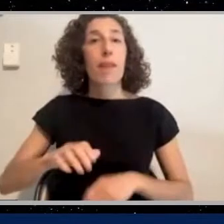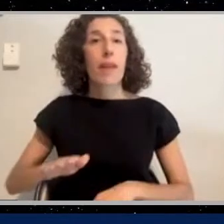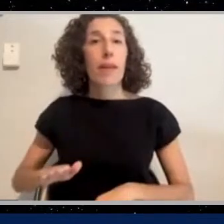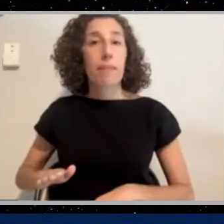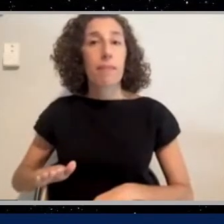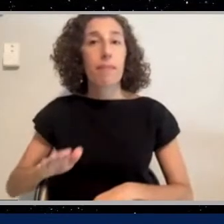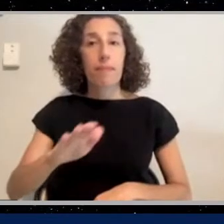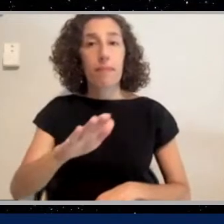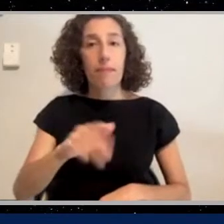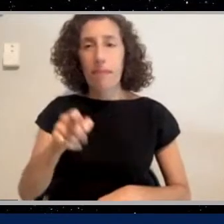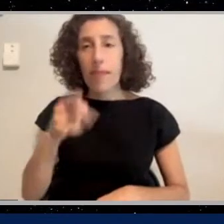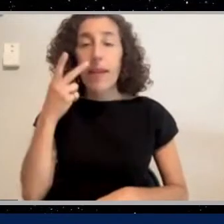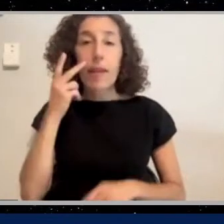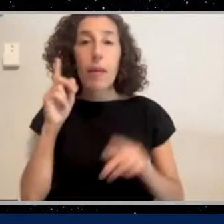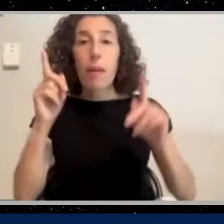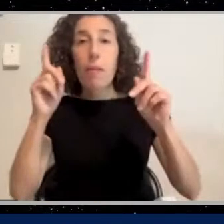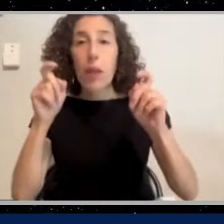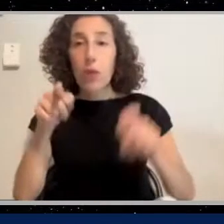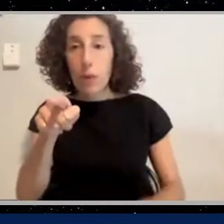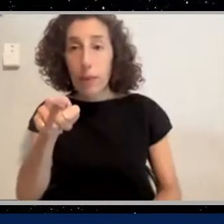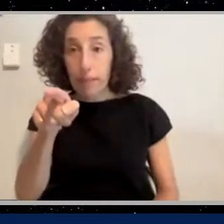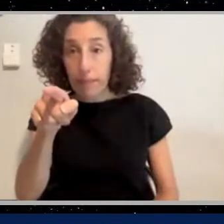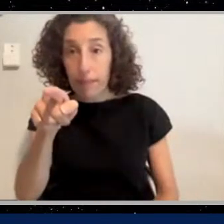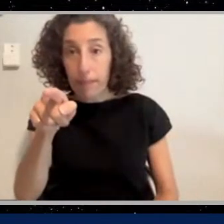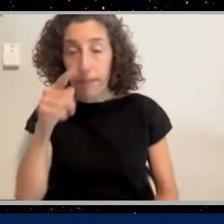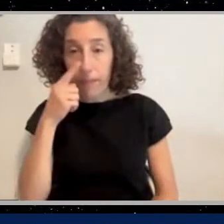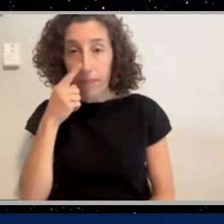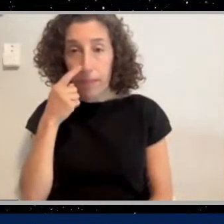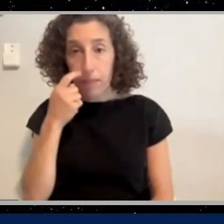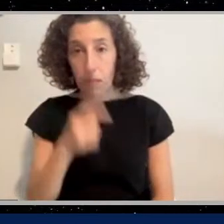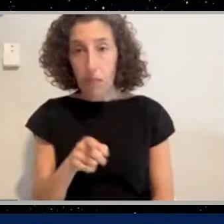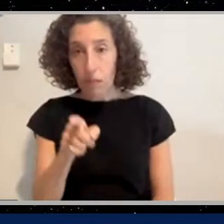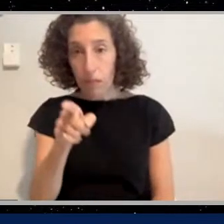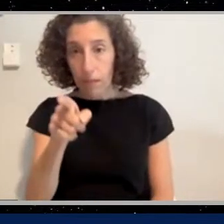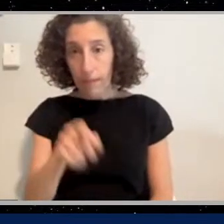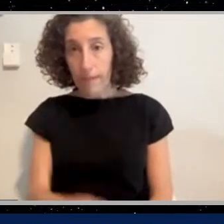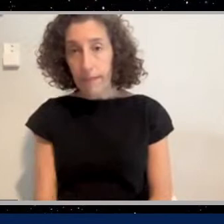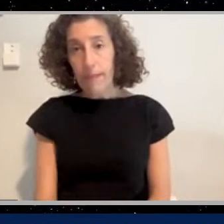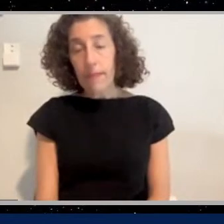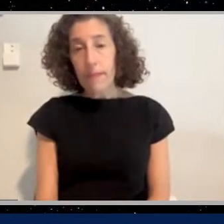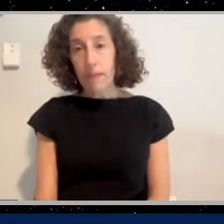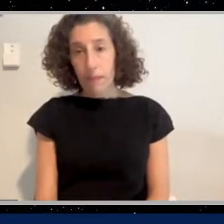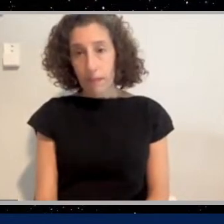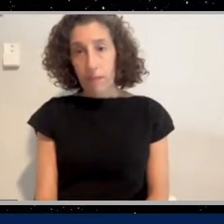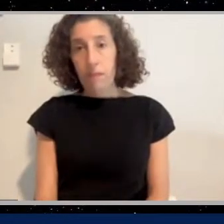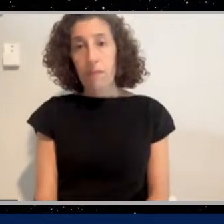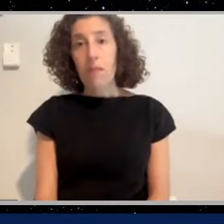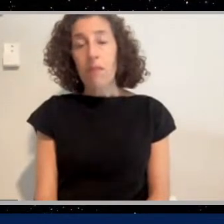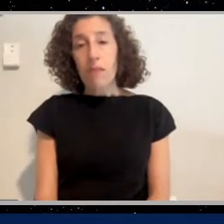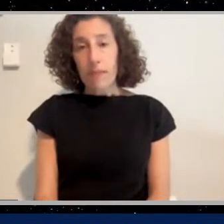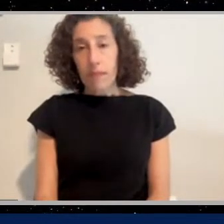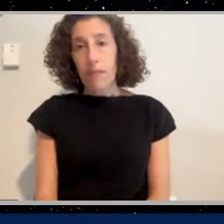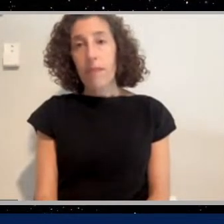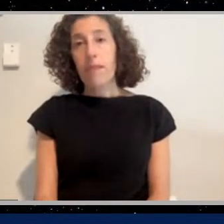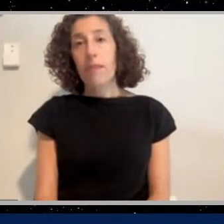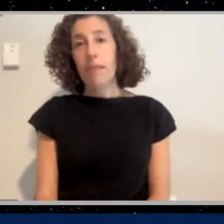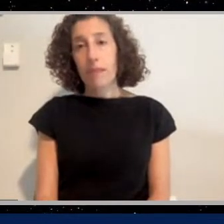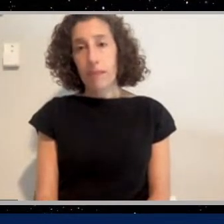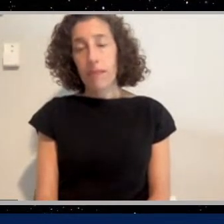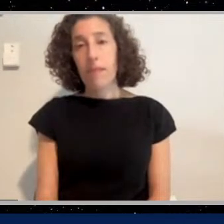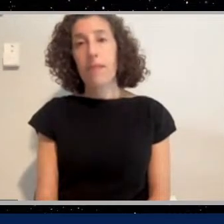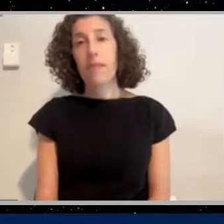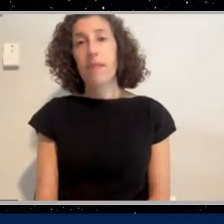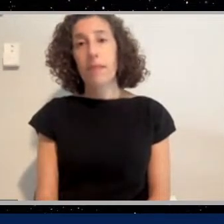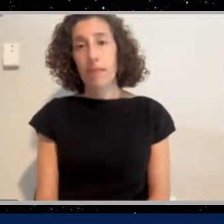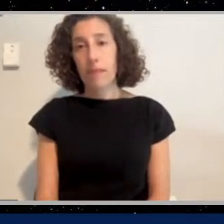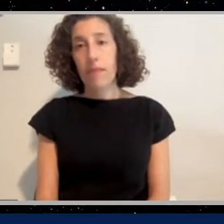actually used the ramp that they would load experiments into on the side of the plane and brought this really long ramp that kind of went up and down.